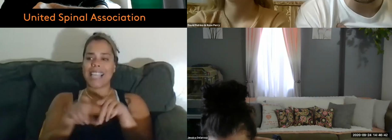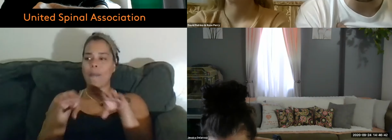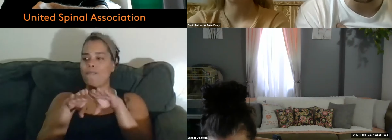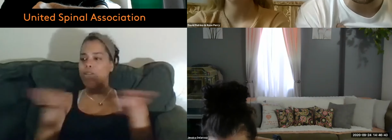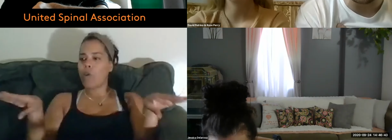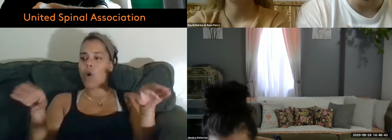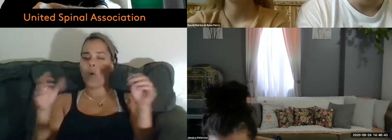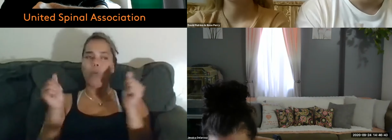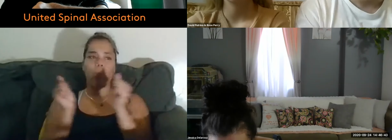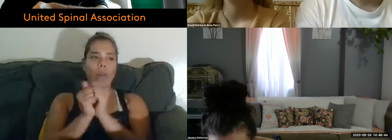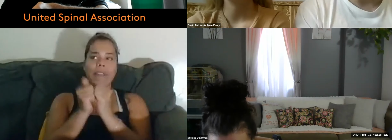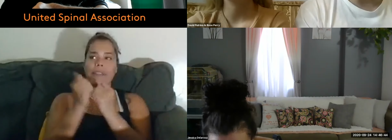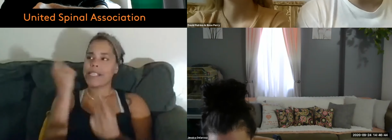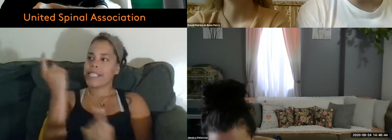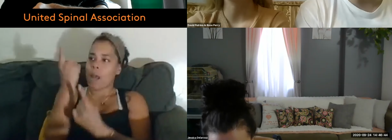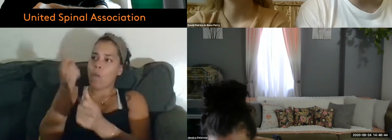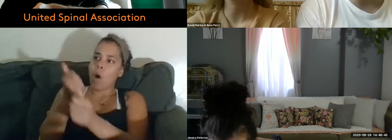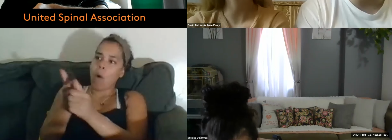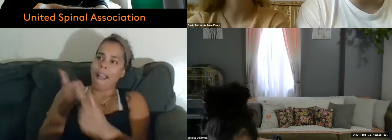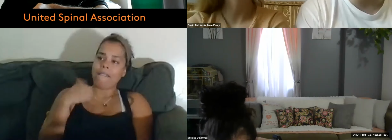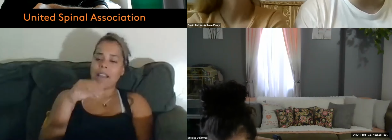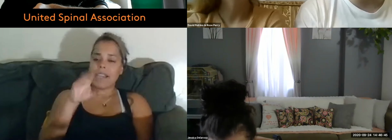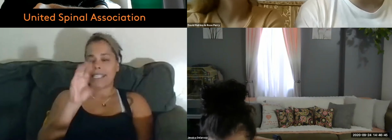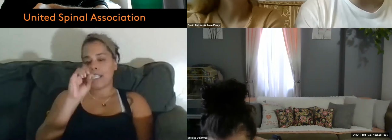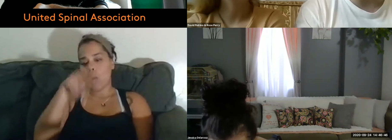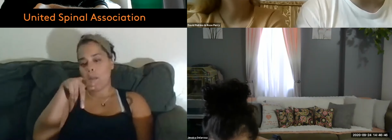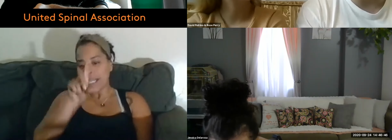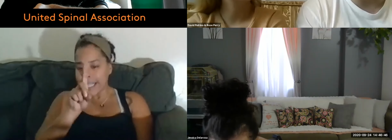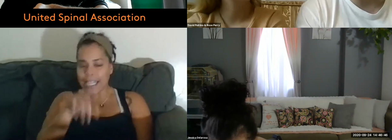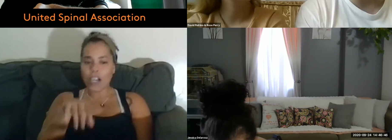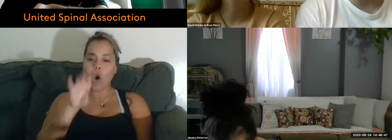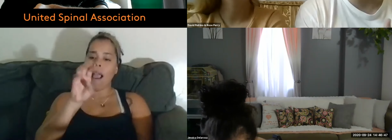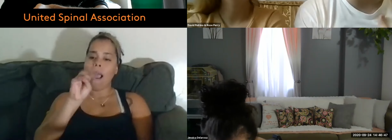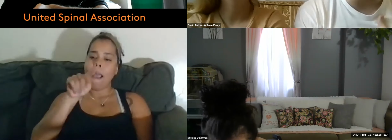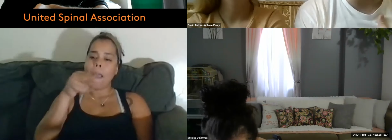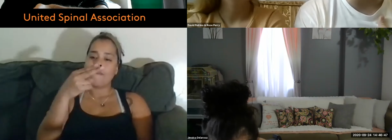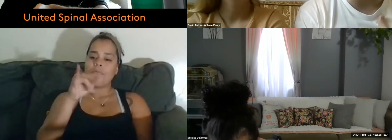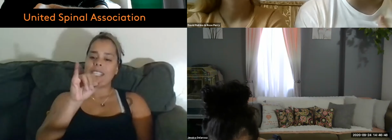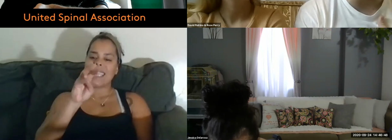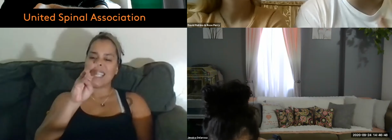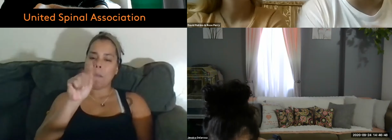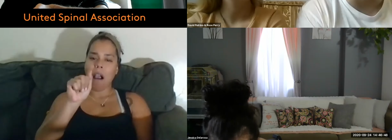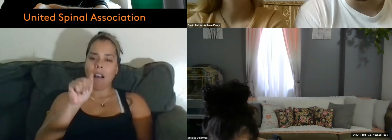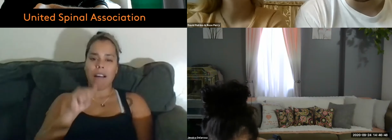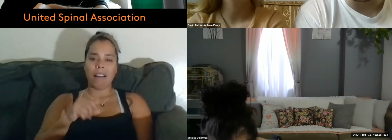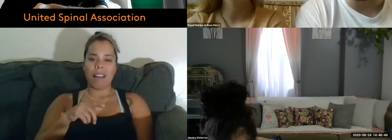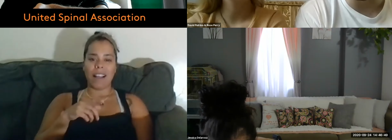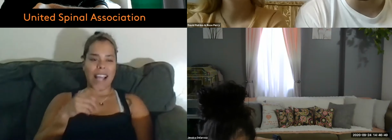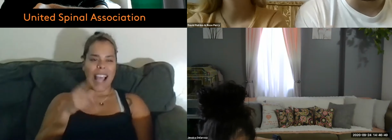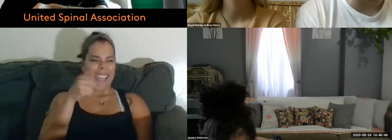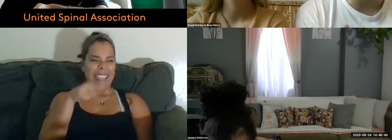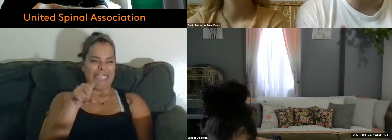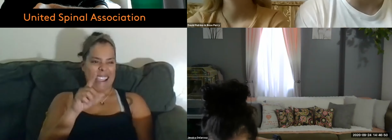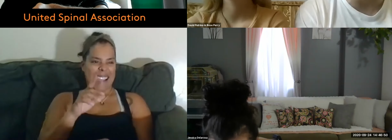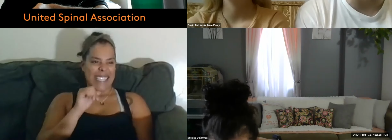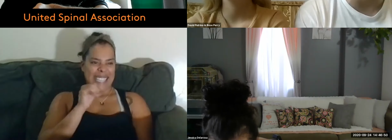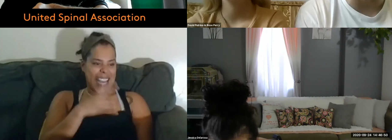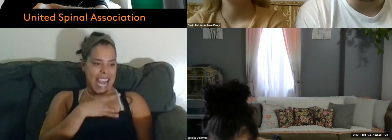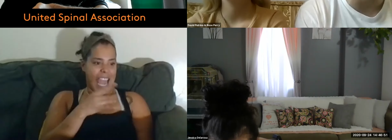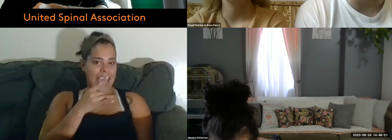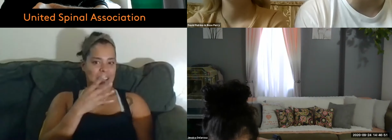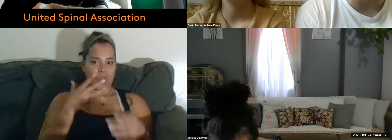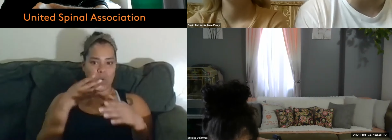with COPD. And they didn't like being out of their room, seeming out of breath just from walking. That it was